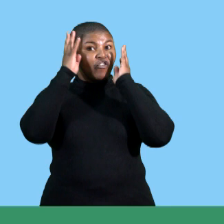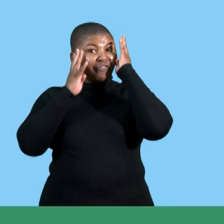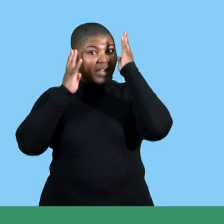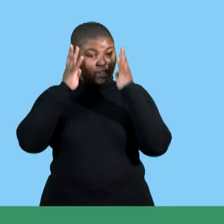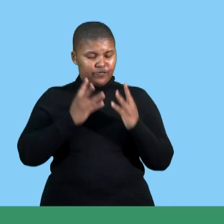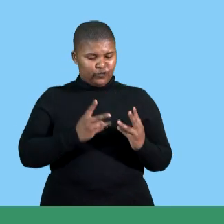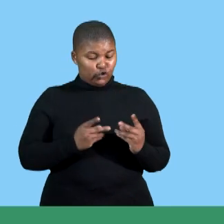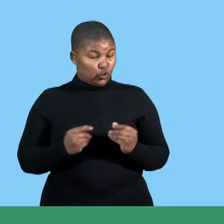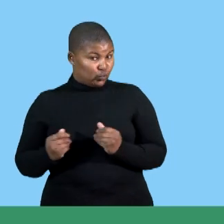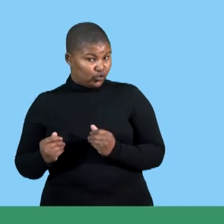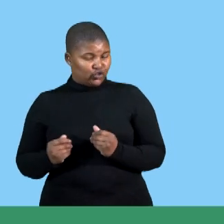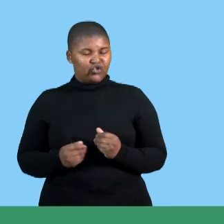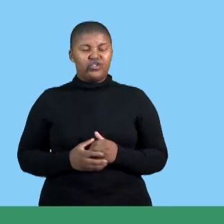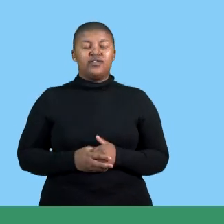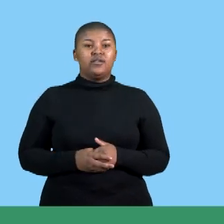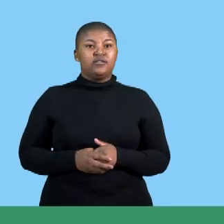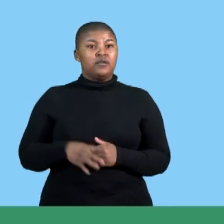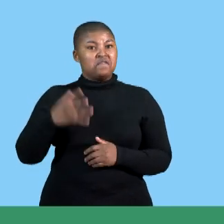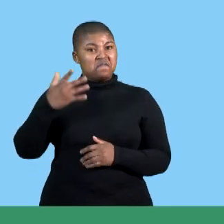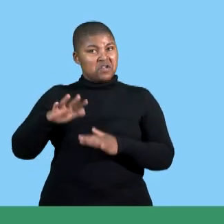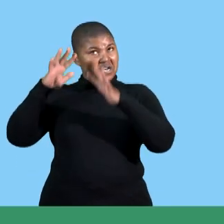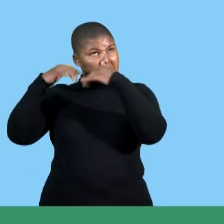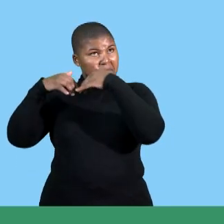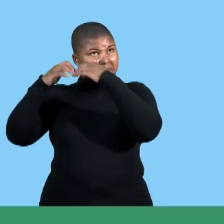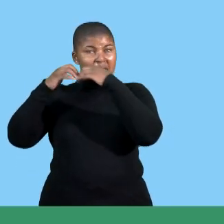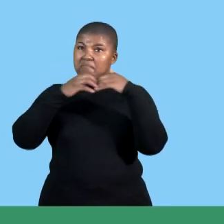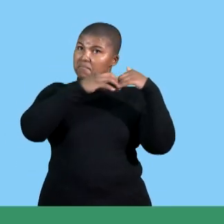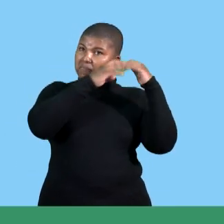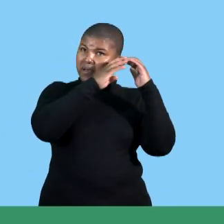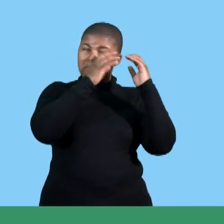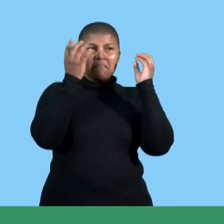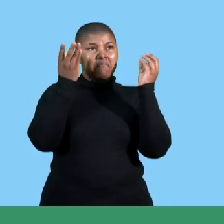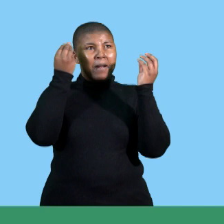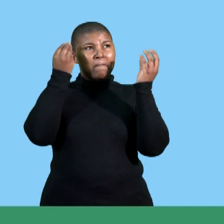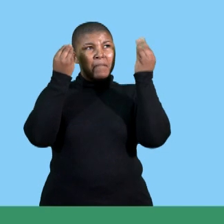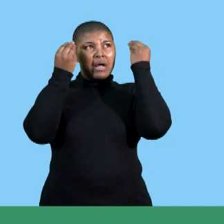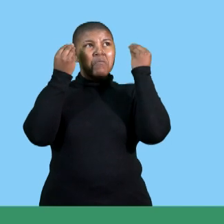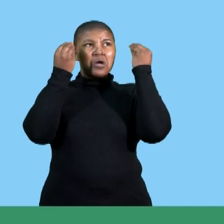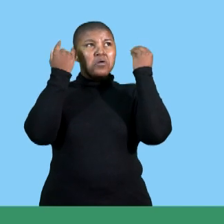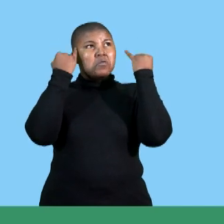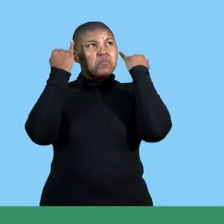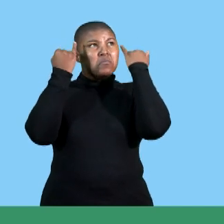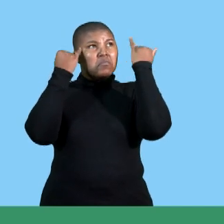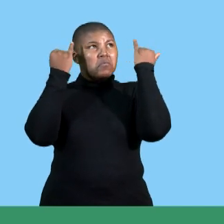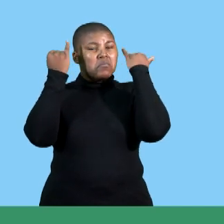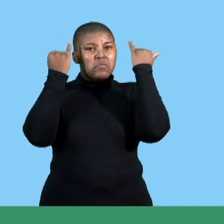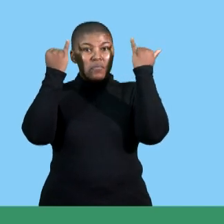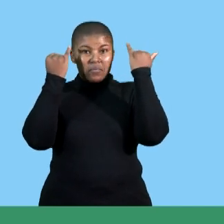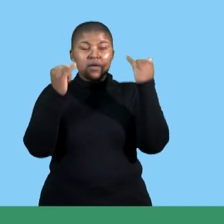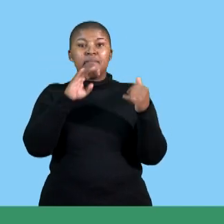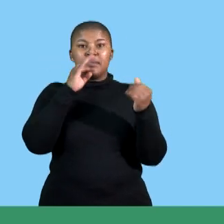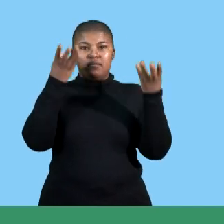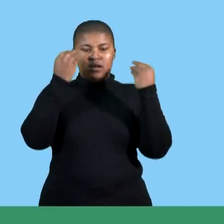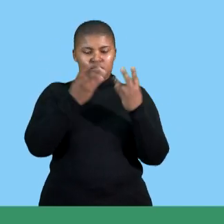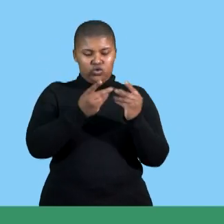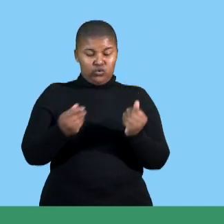Solutions, not just solutions, innovative solutions are generated, implemented. Remember, to implement is to put into action.